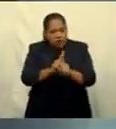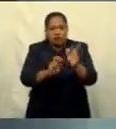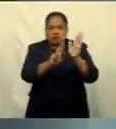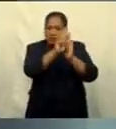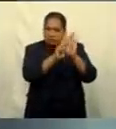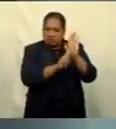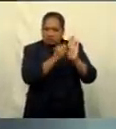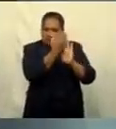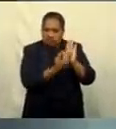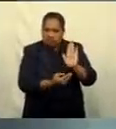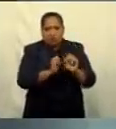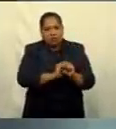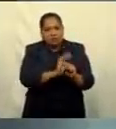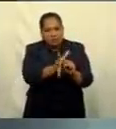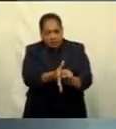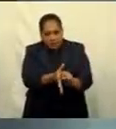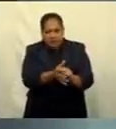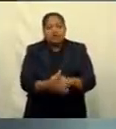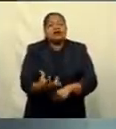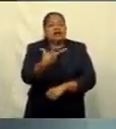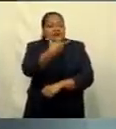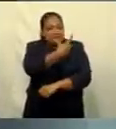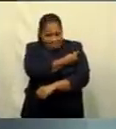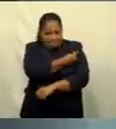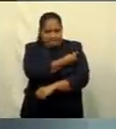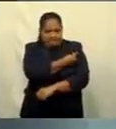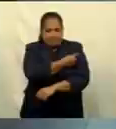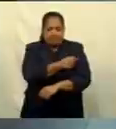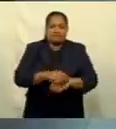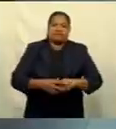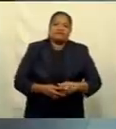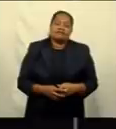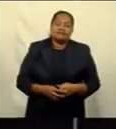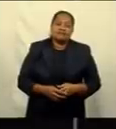COVID-19 protocols and to get vaccinated if possible.